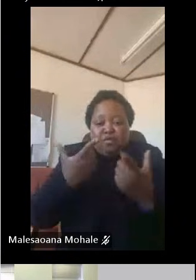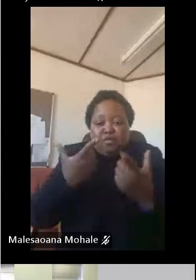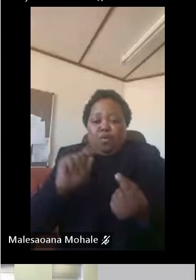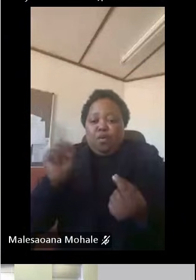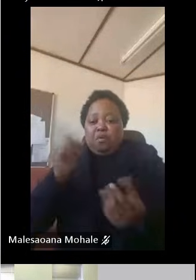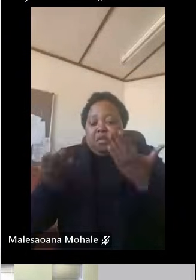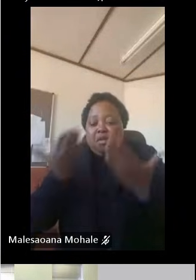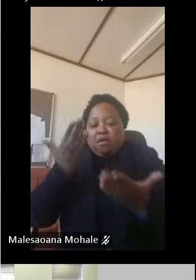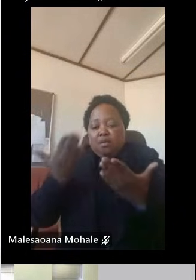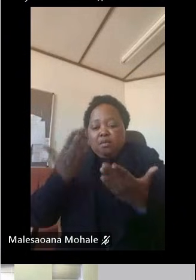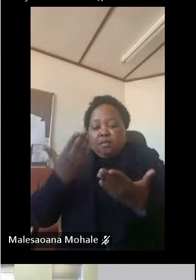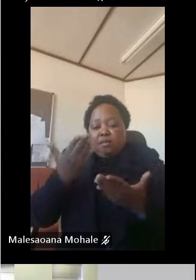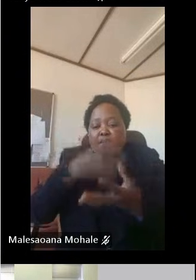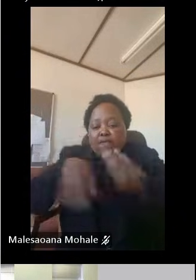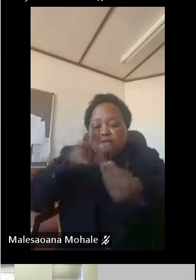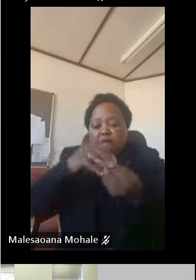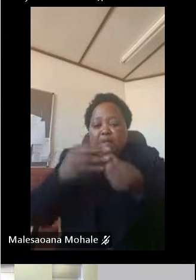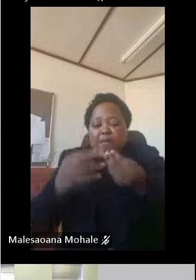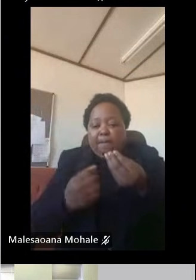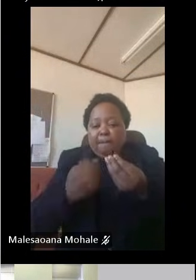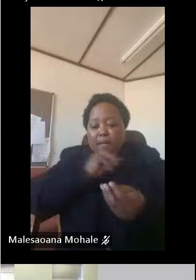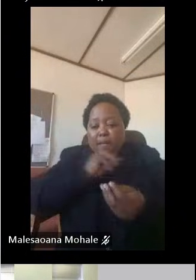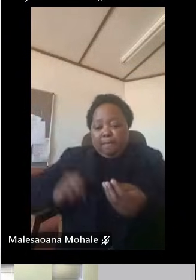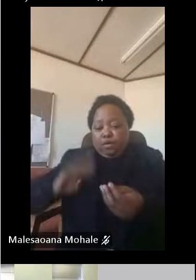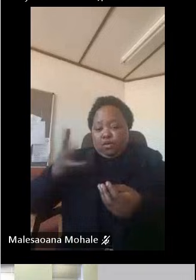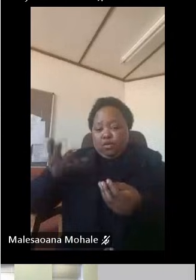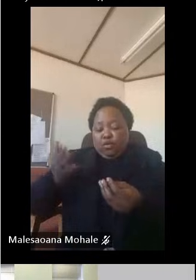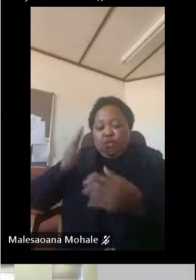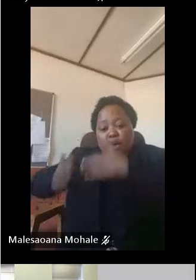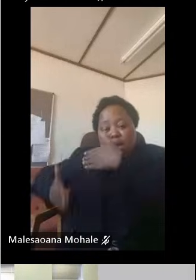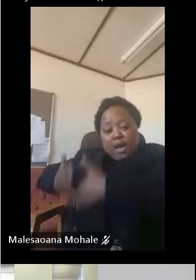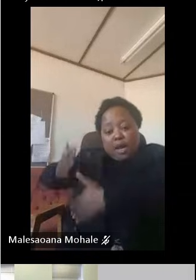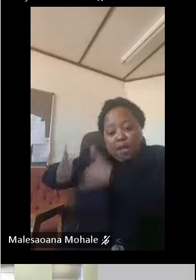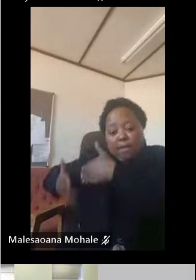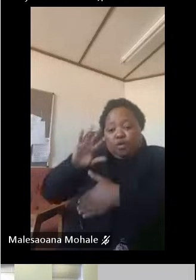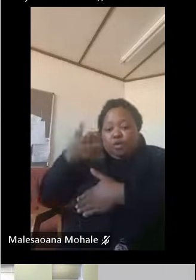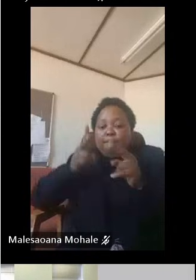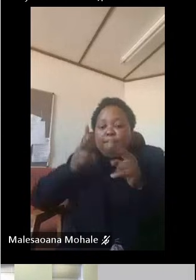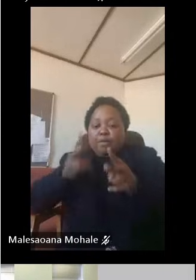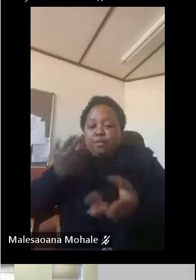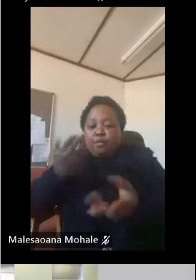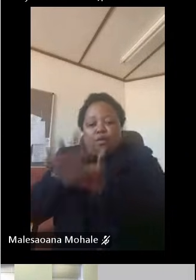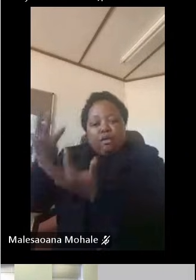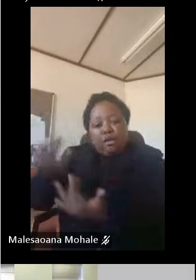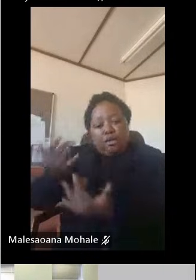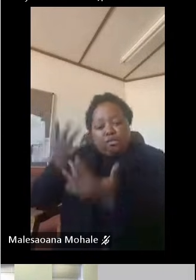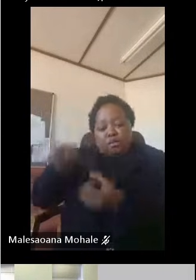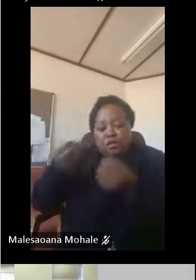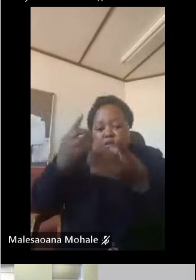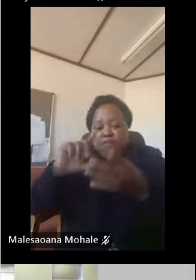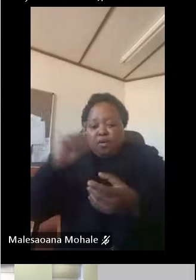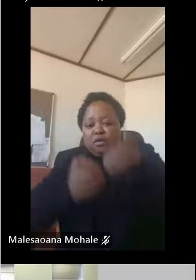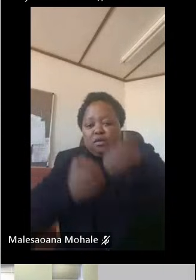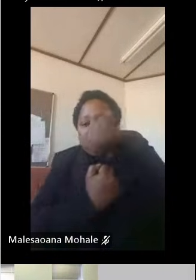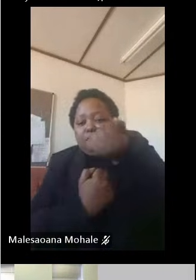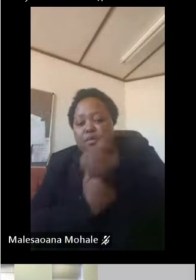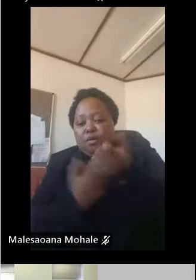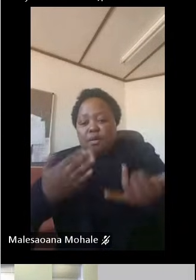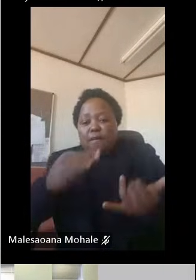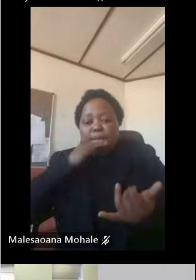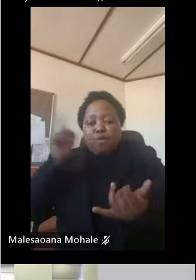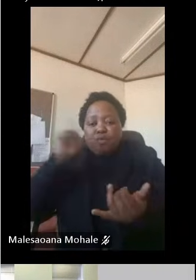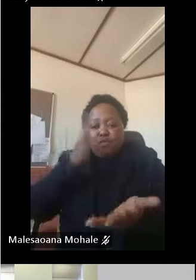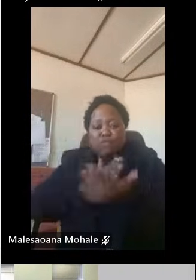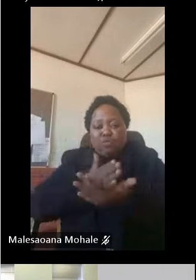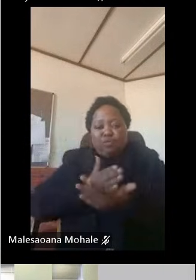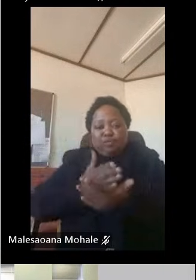members, being neighbors, being people who are expected to be giving them support. And this makes it even difficult